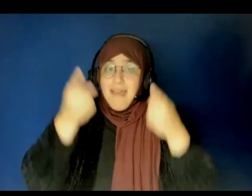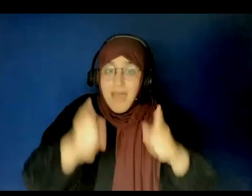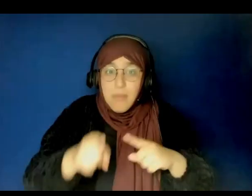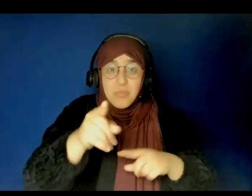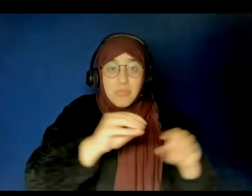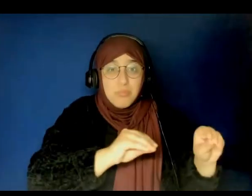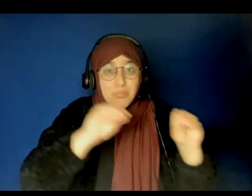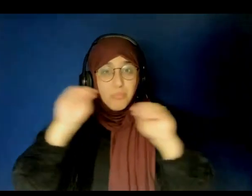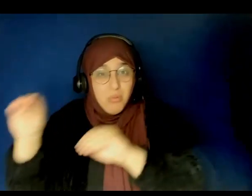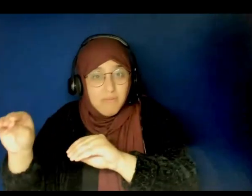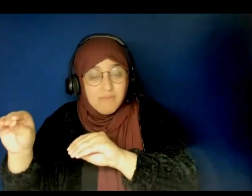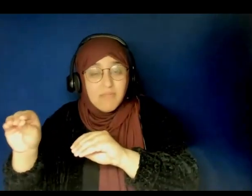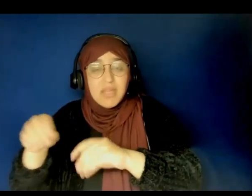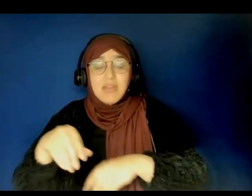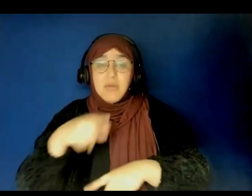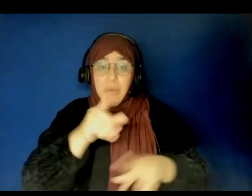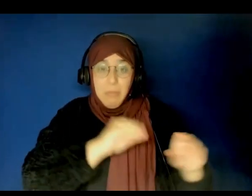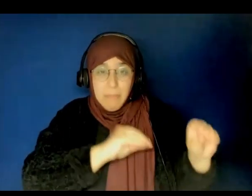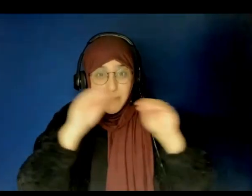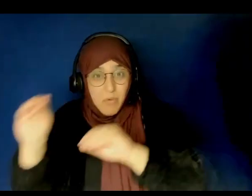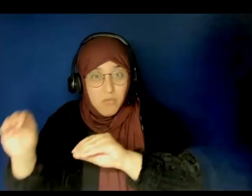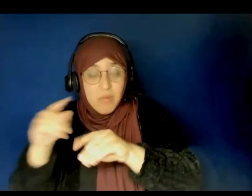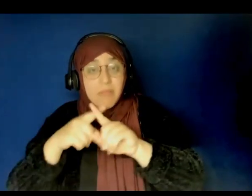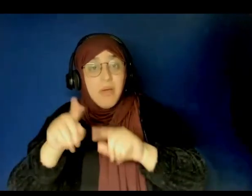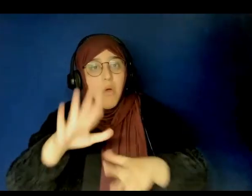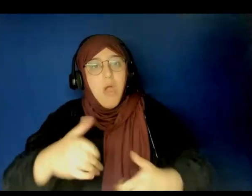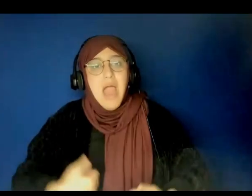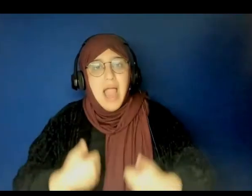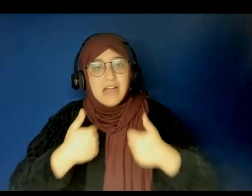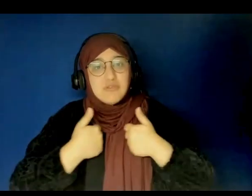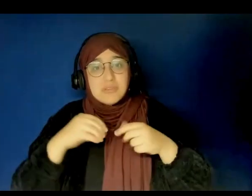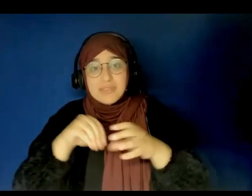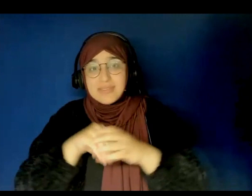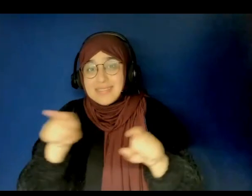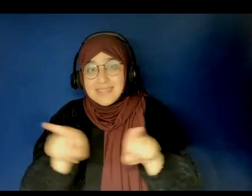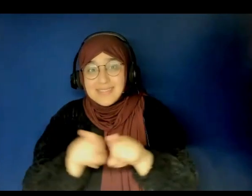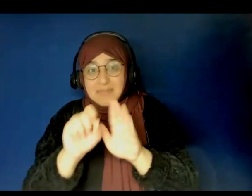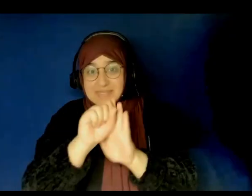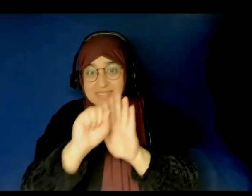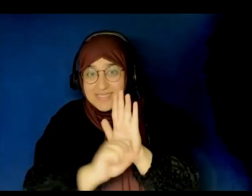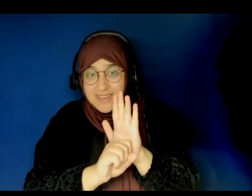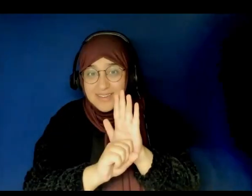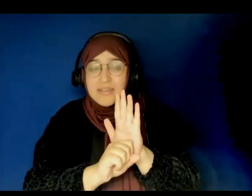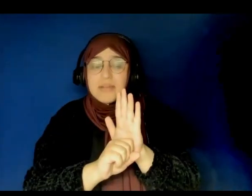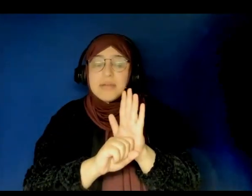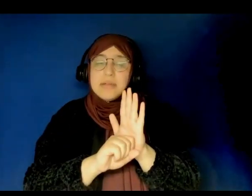your address is within the same state, generally you don't have to make the changes